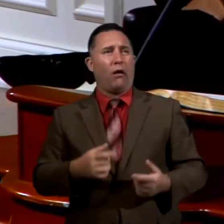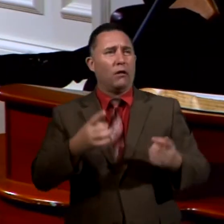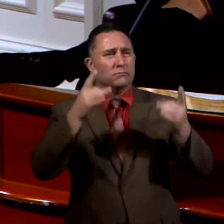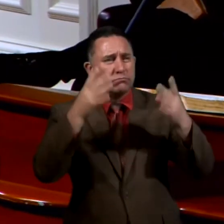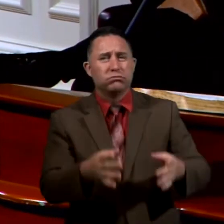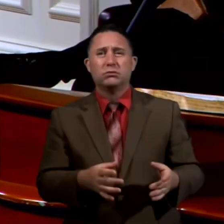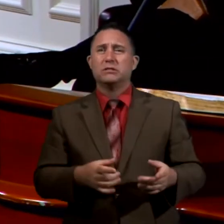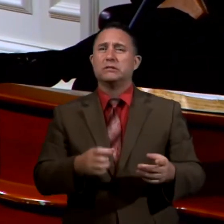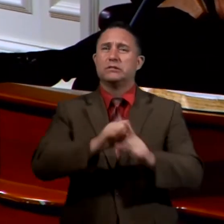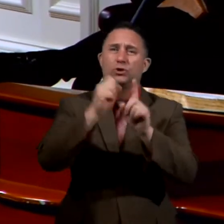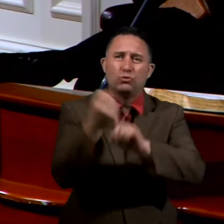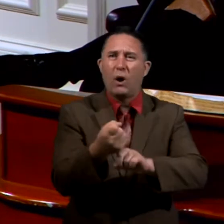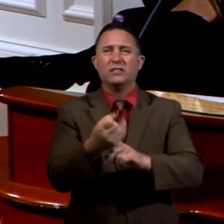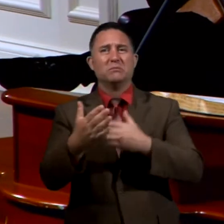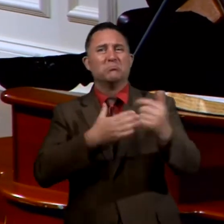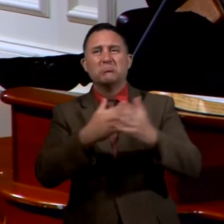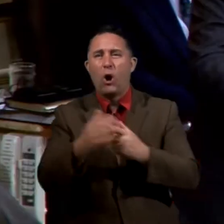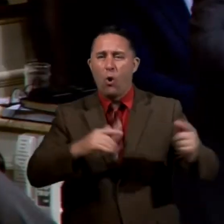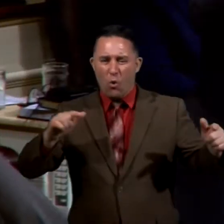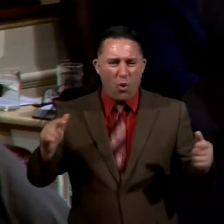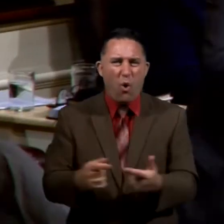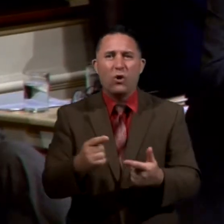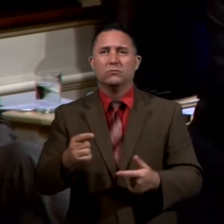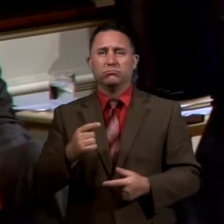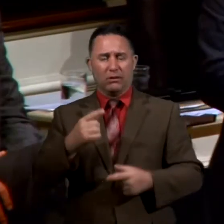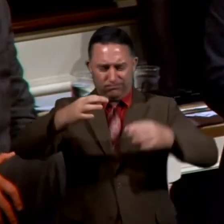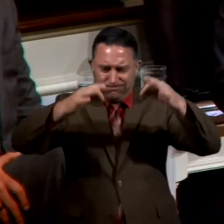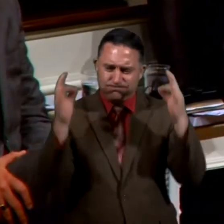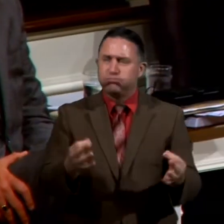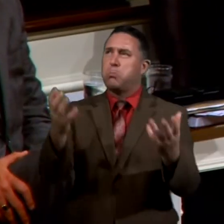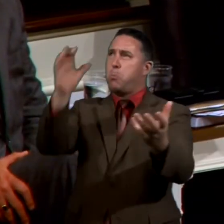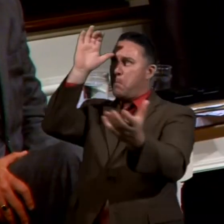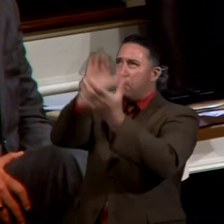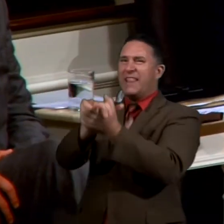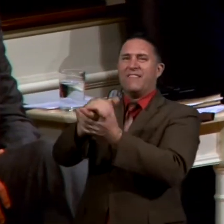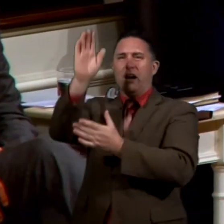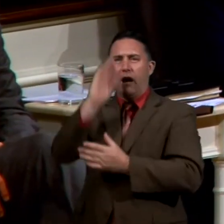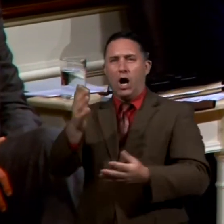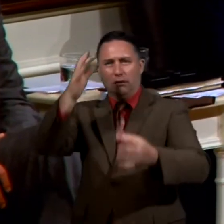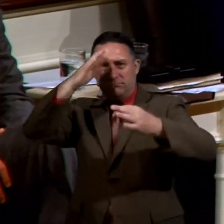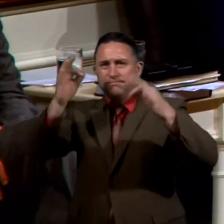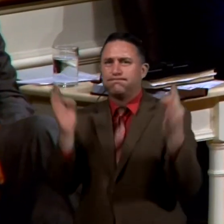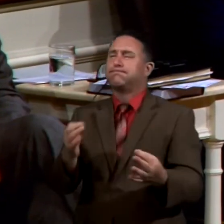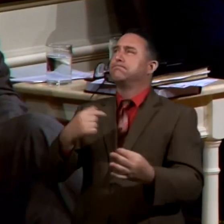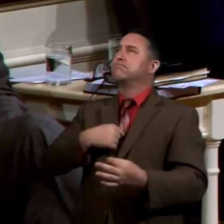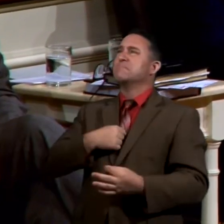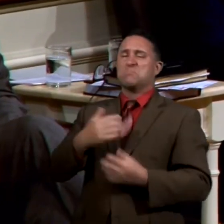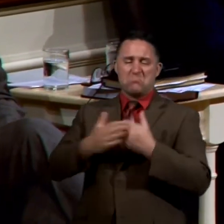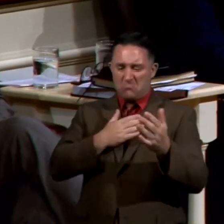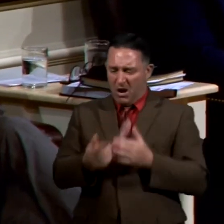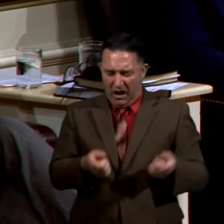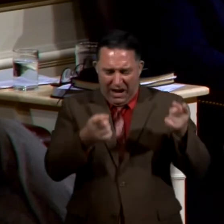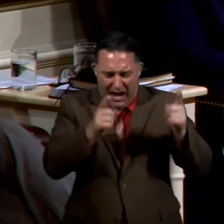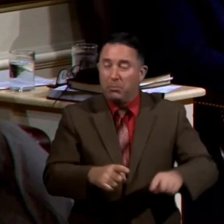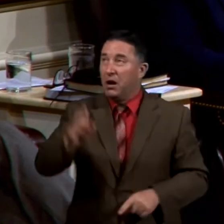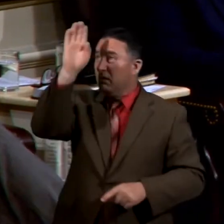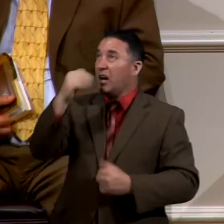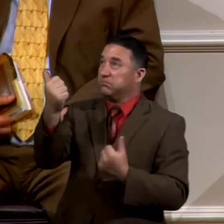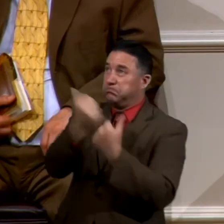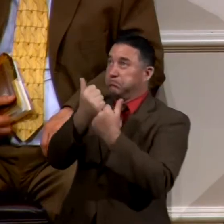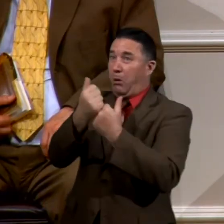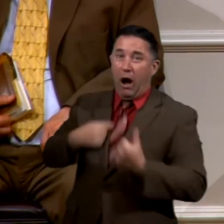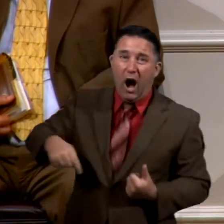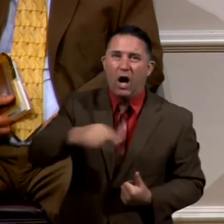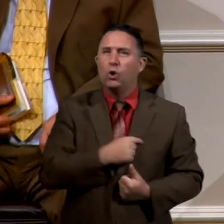ugly a scene, no matter how much it hurts, I choose to believe in God. I choose to say, no matter what, but if God be for